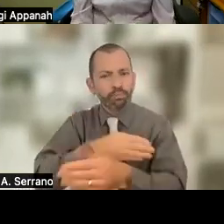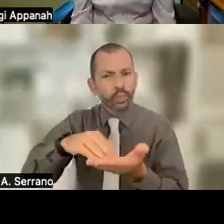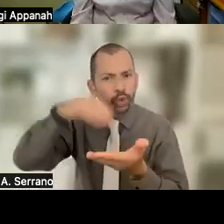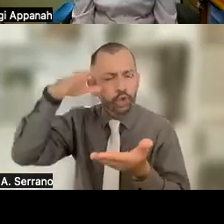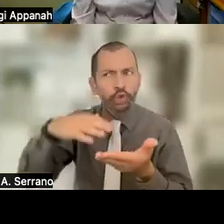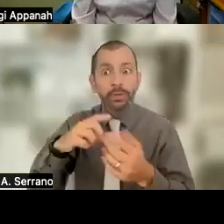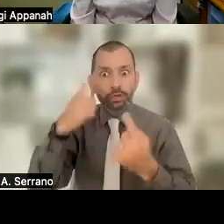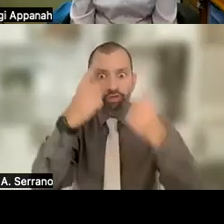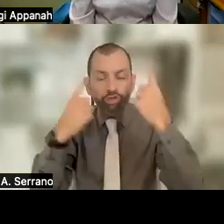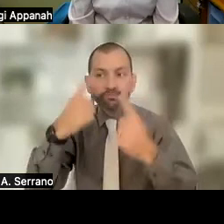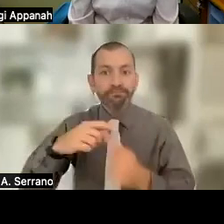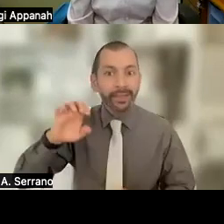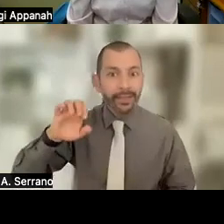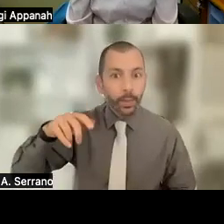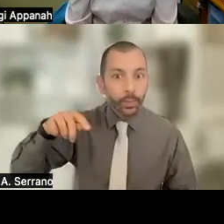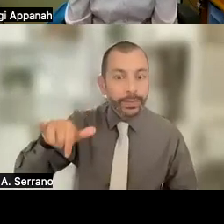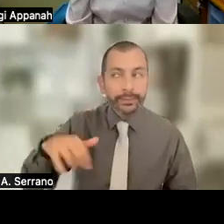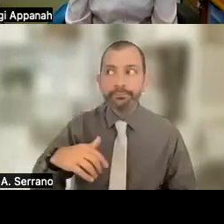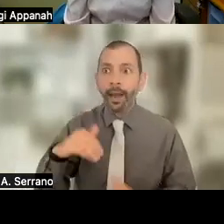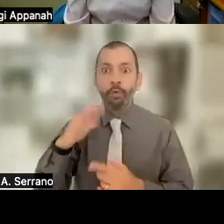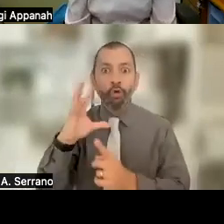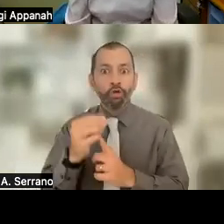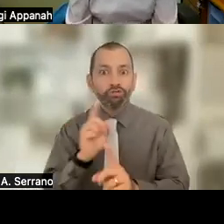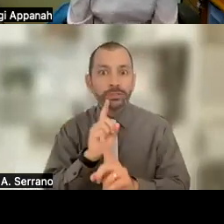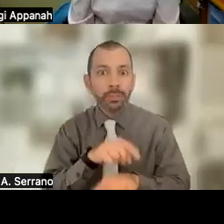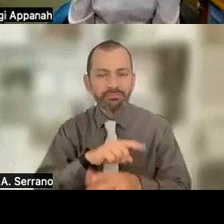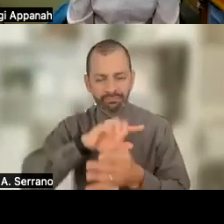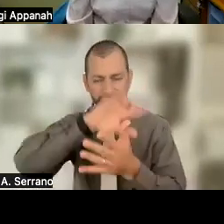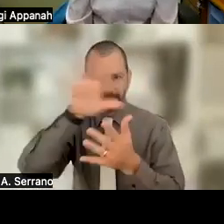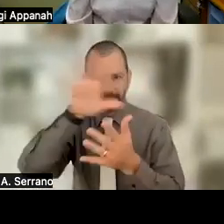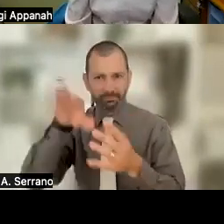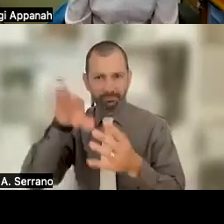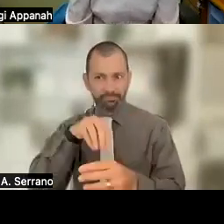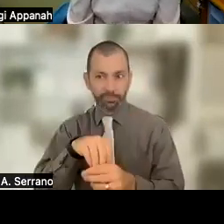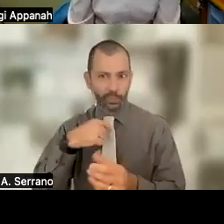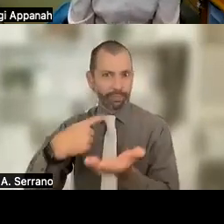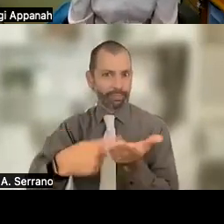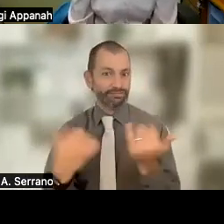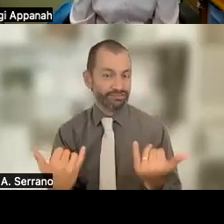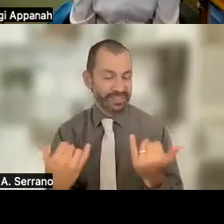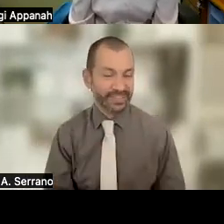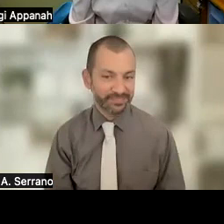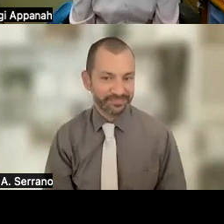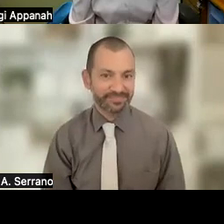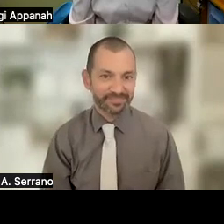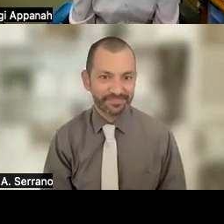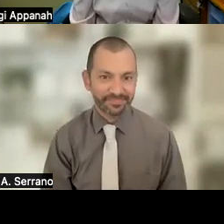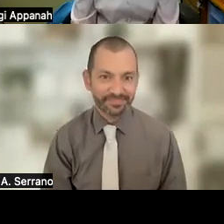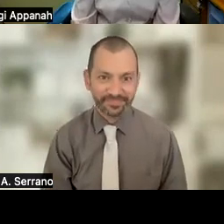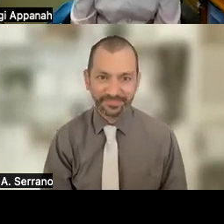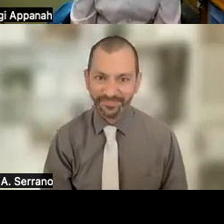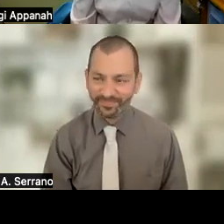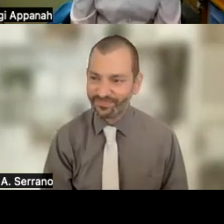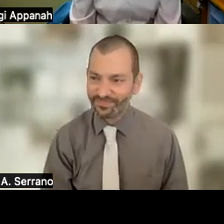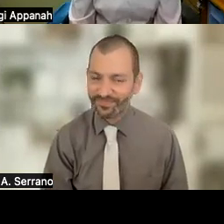professional development needs to be in place to help grow in those areas. Do we need to be culturally responsive? What can we do? So talking about some of